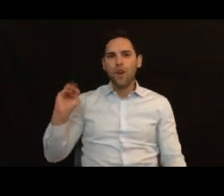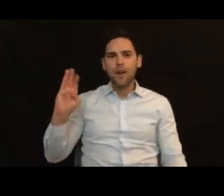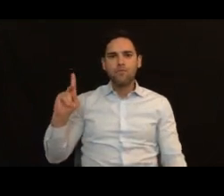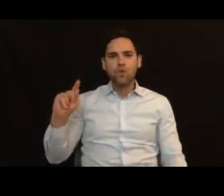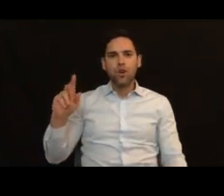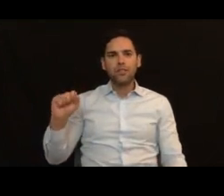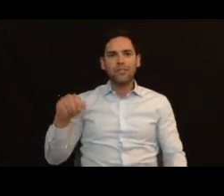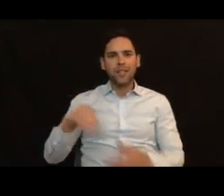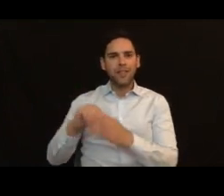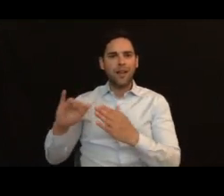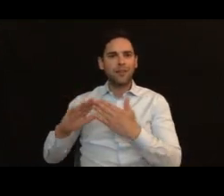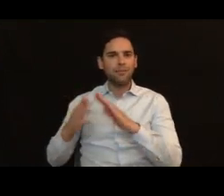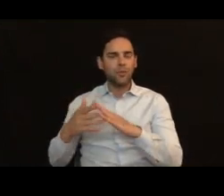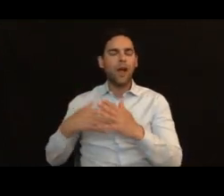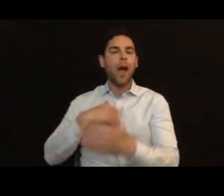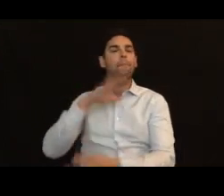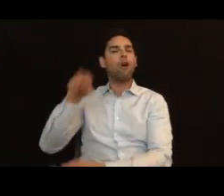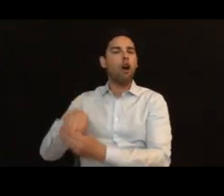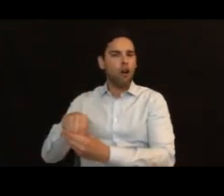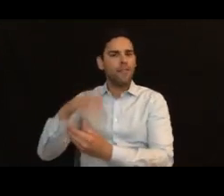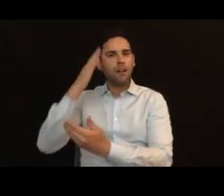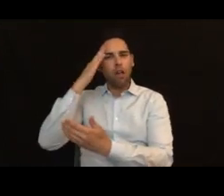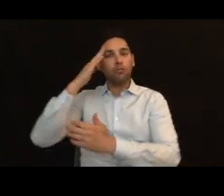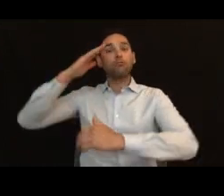knowledge production as well as the transmission of knowledge.